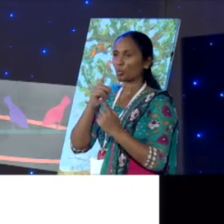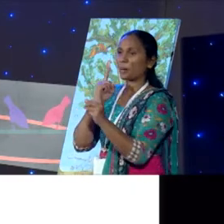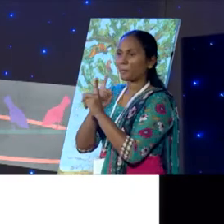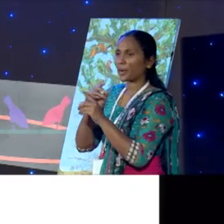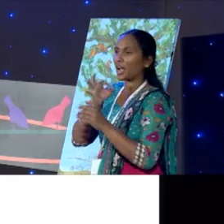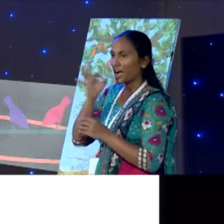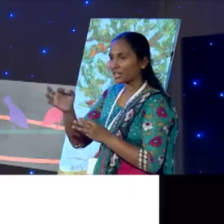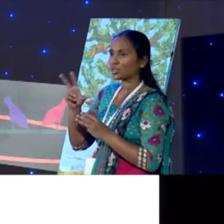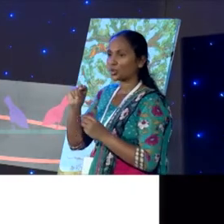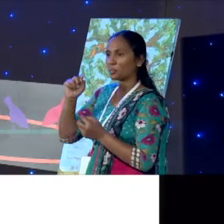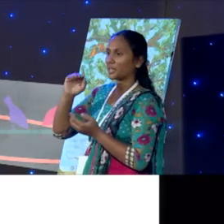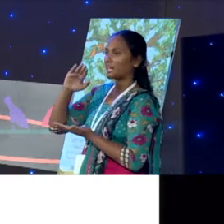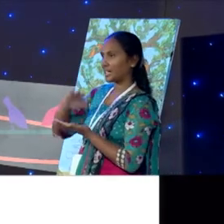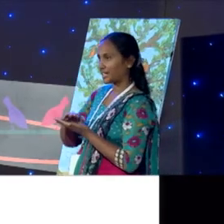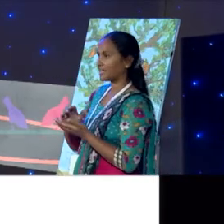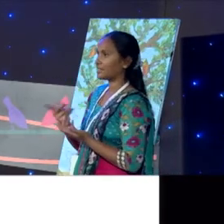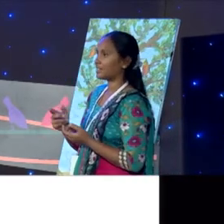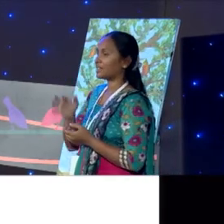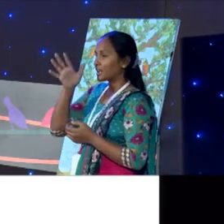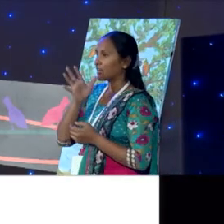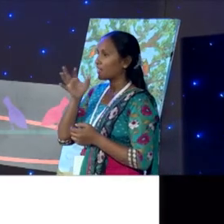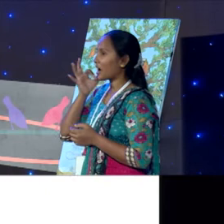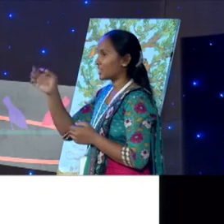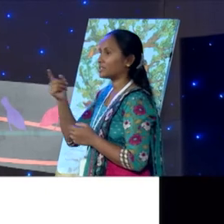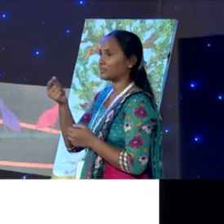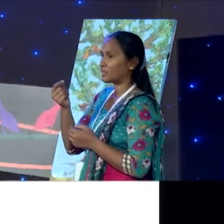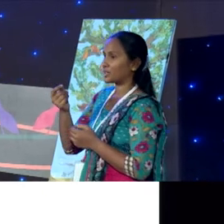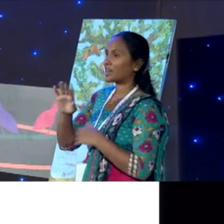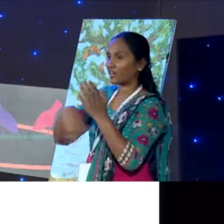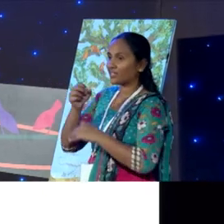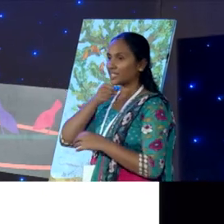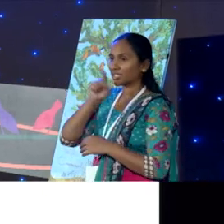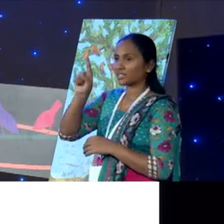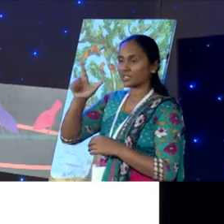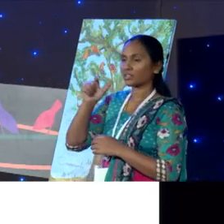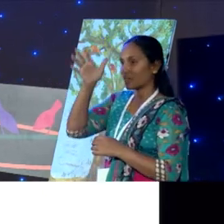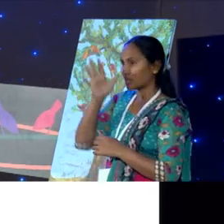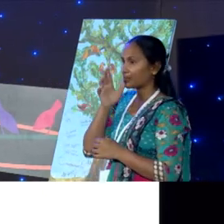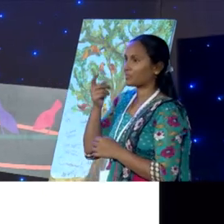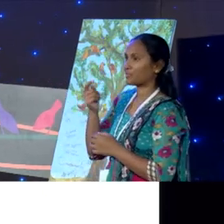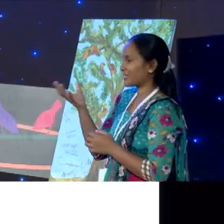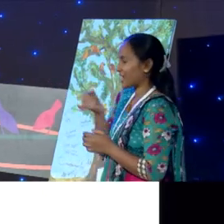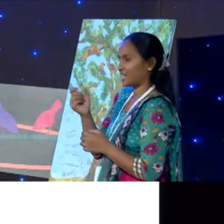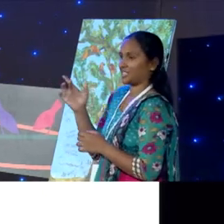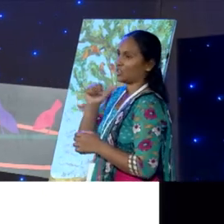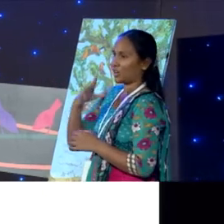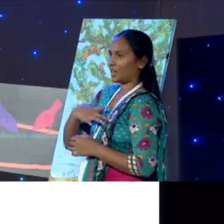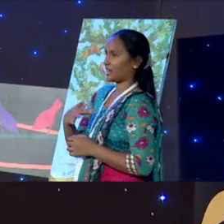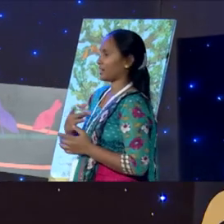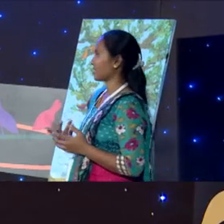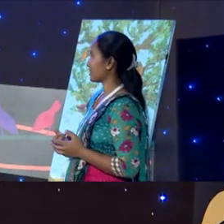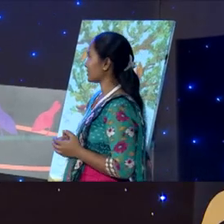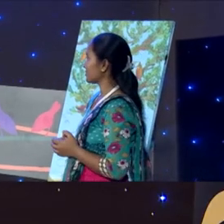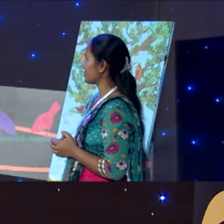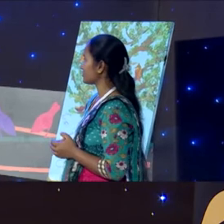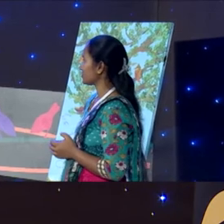very limited money. I was bootstrapping. I've never taken money from my parents after 17. So it was a new environment, bootstrapping everything.